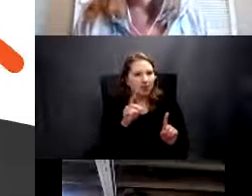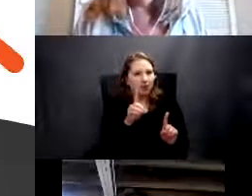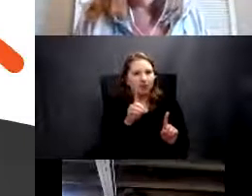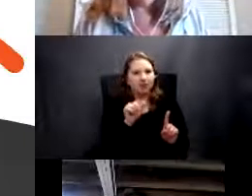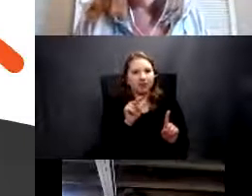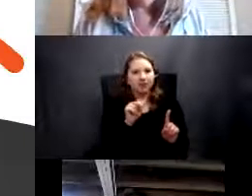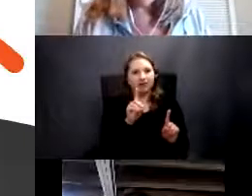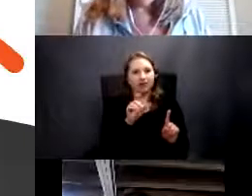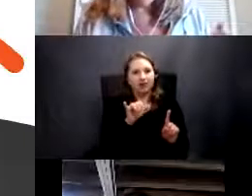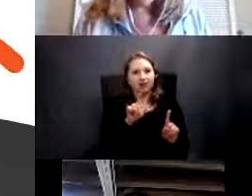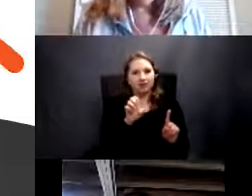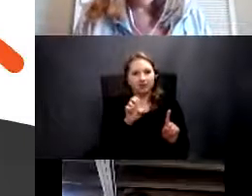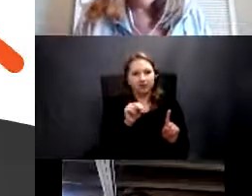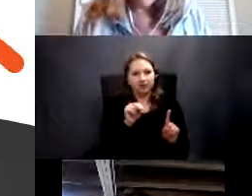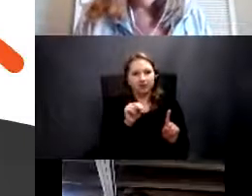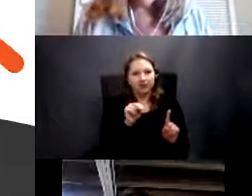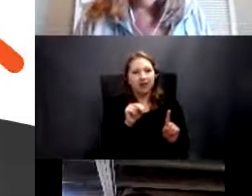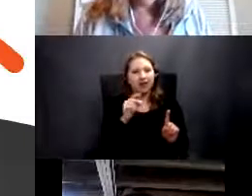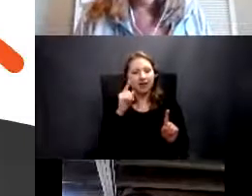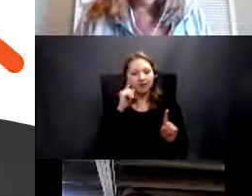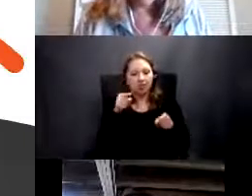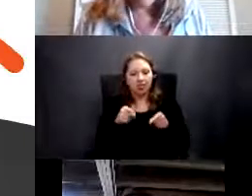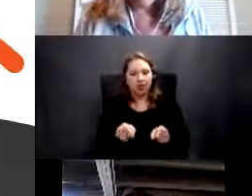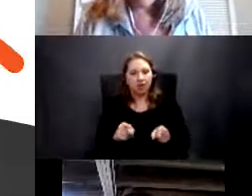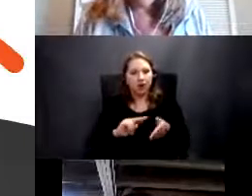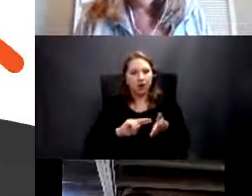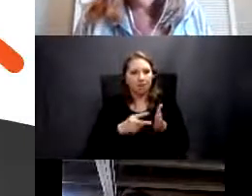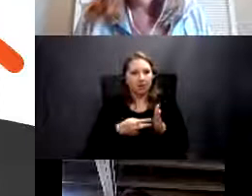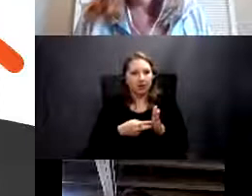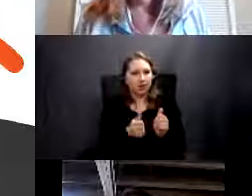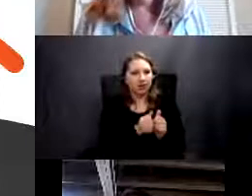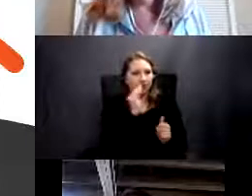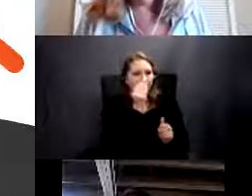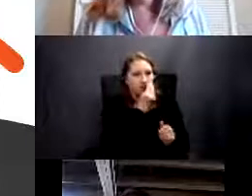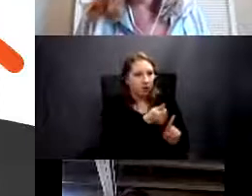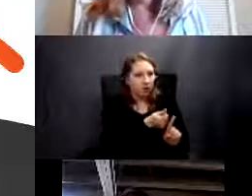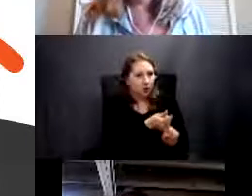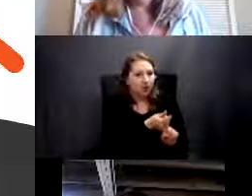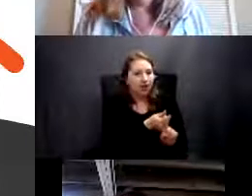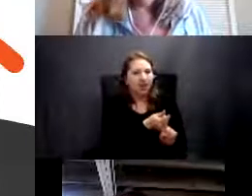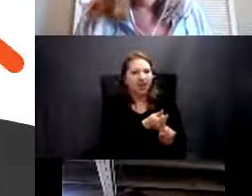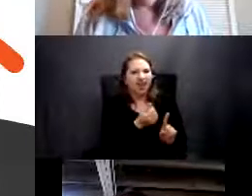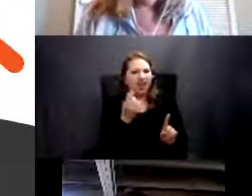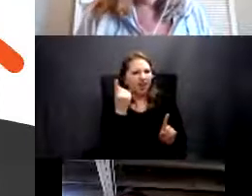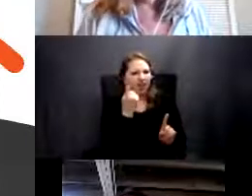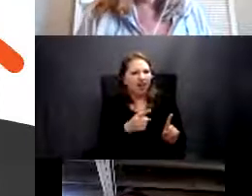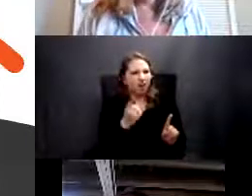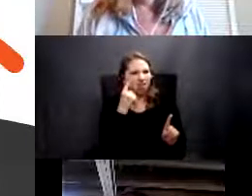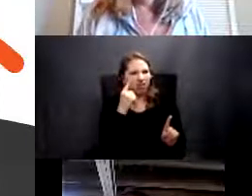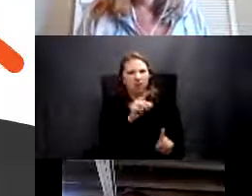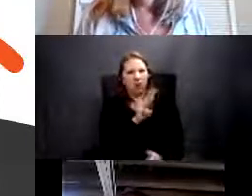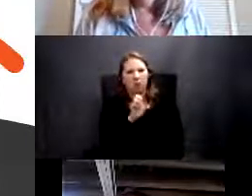found parallel meaning in a dandelion, and the dandelion that everyone looked at as a weed,